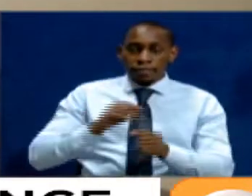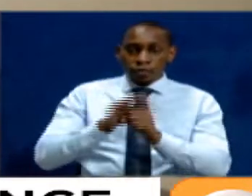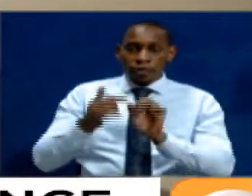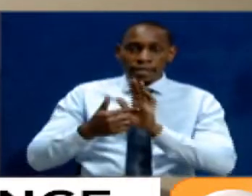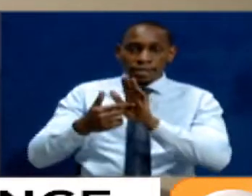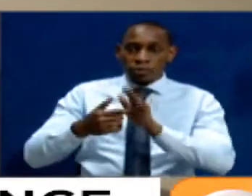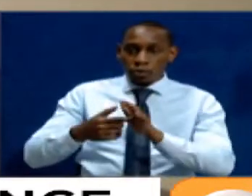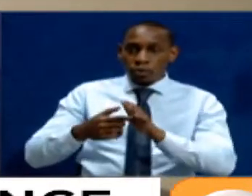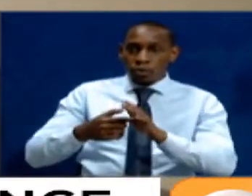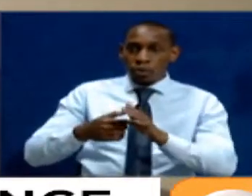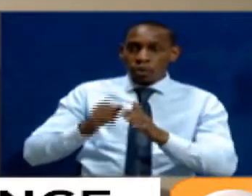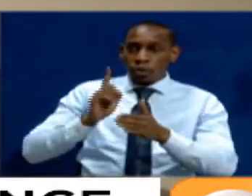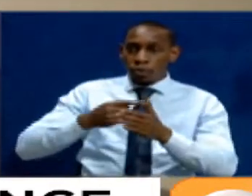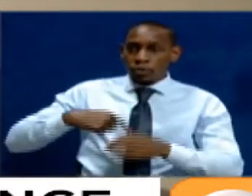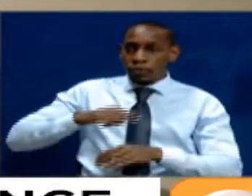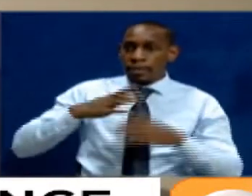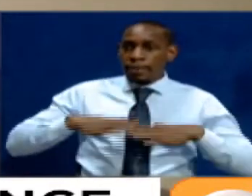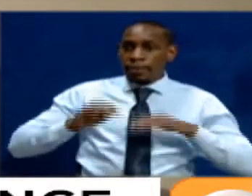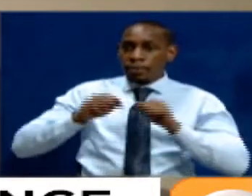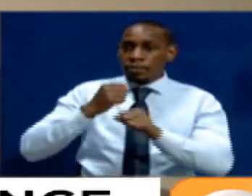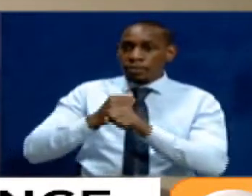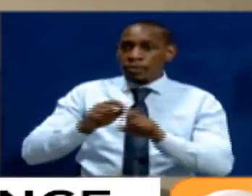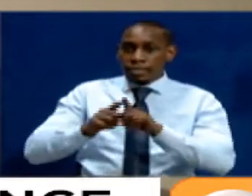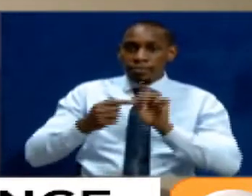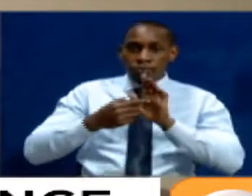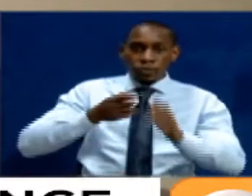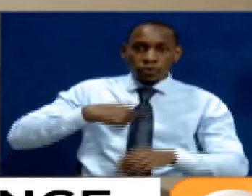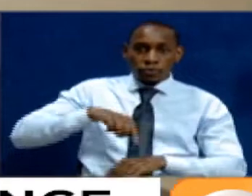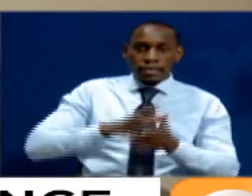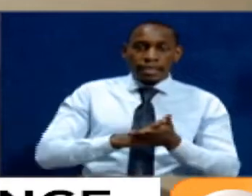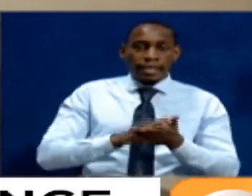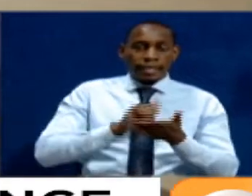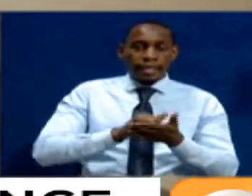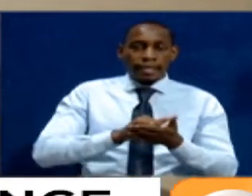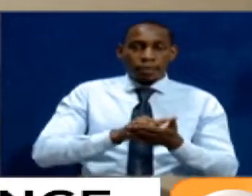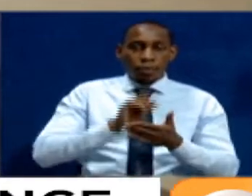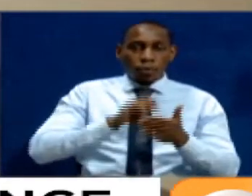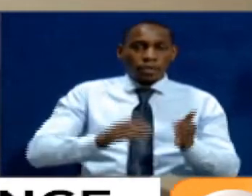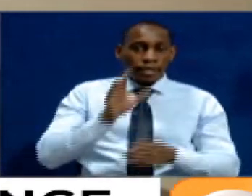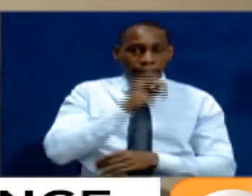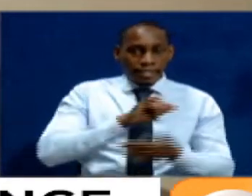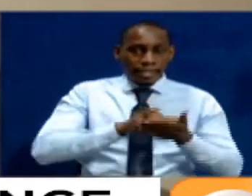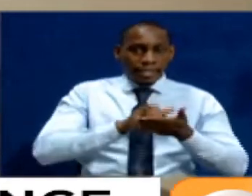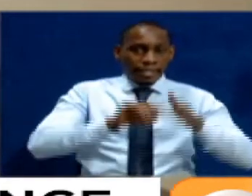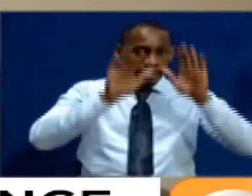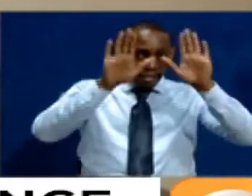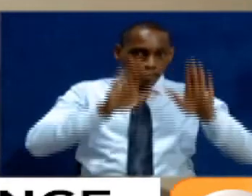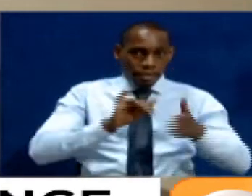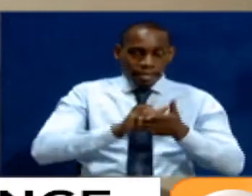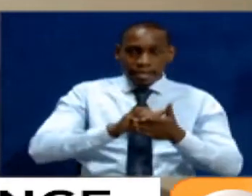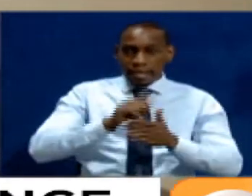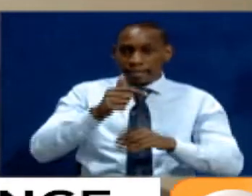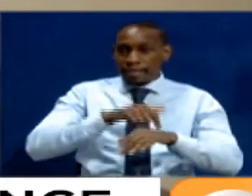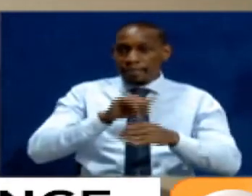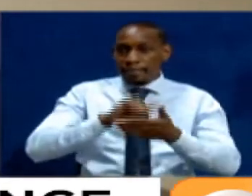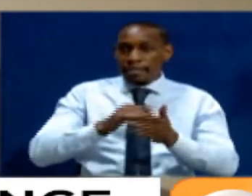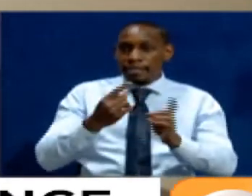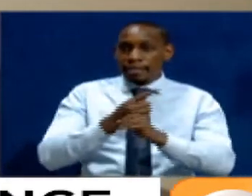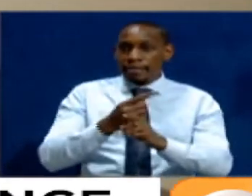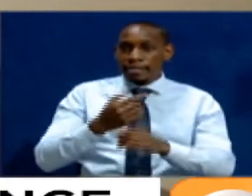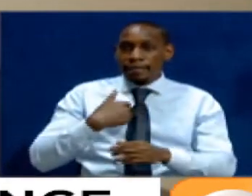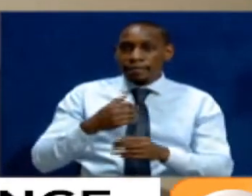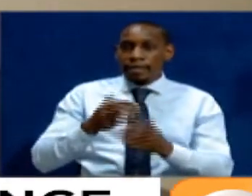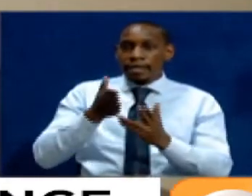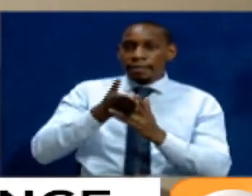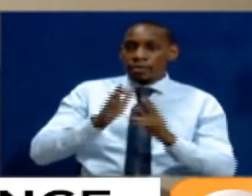we can do as a people, but it has also shown us what we really lack that is critical, that can sometimes make a difference